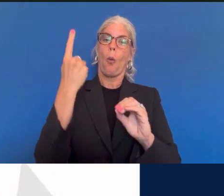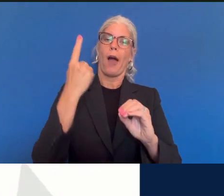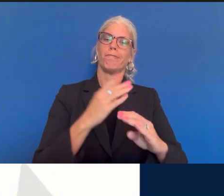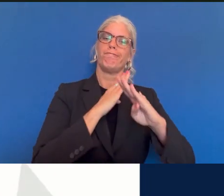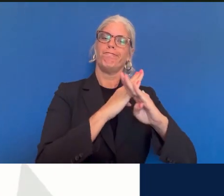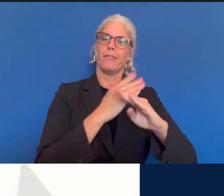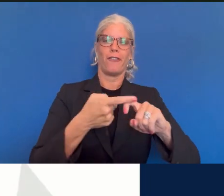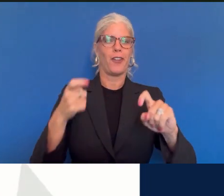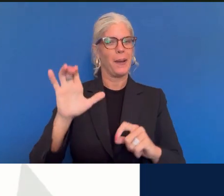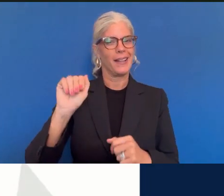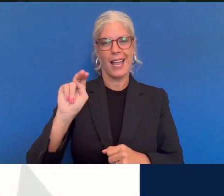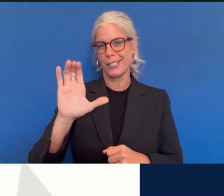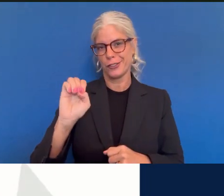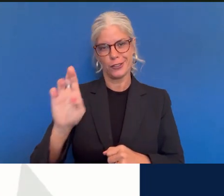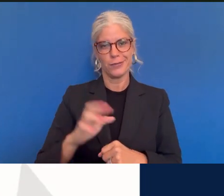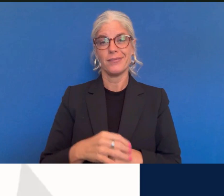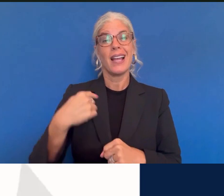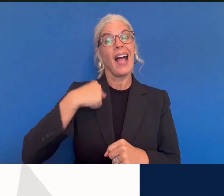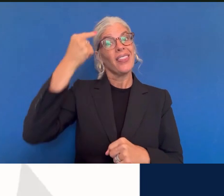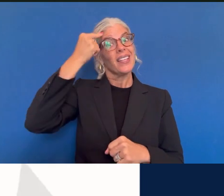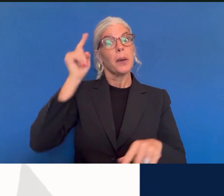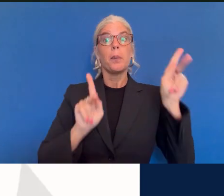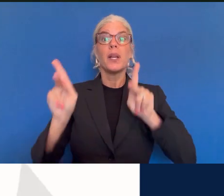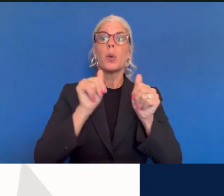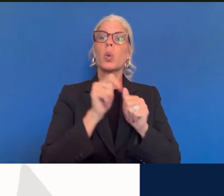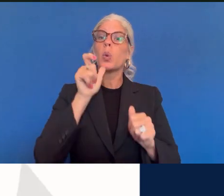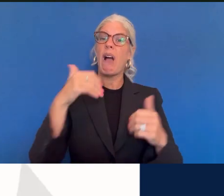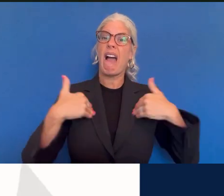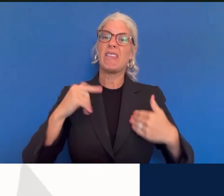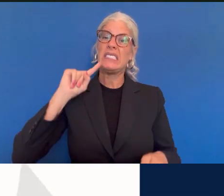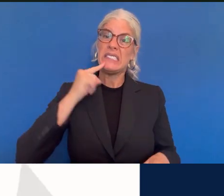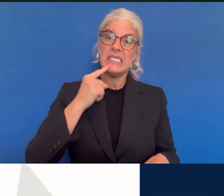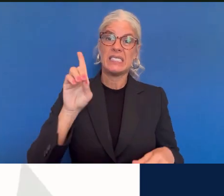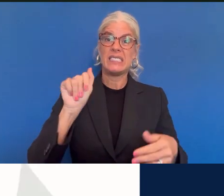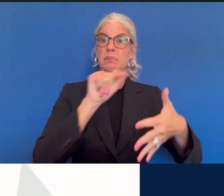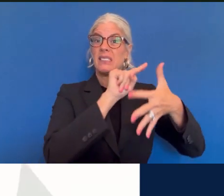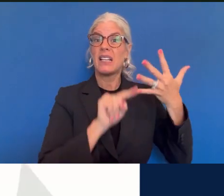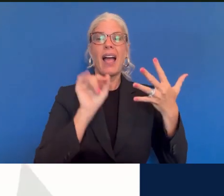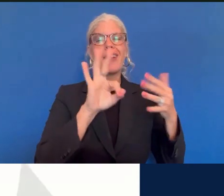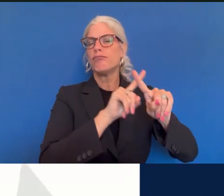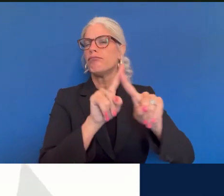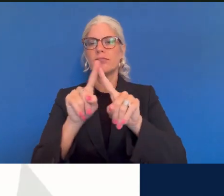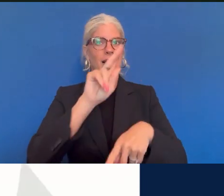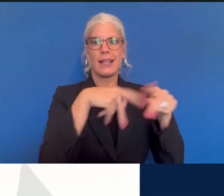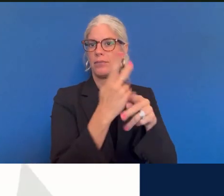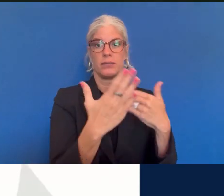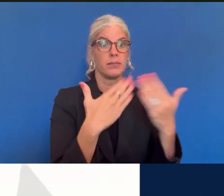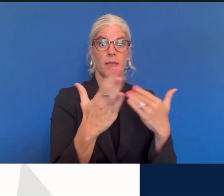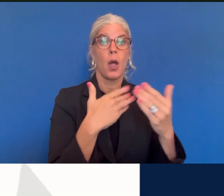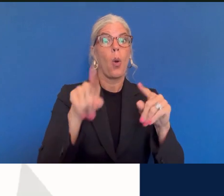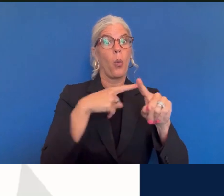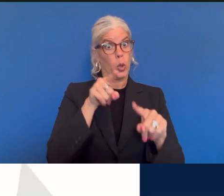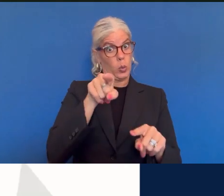else I had been through, the thing that was the least that crossed my mind was that I would get